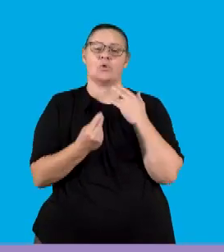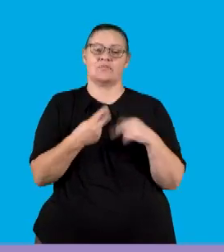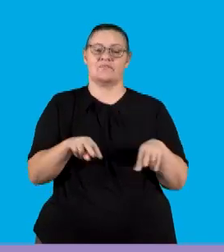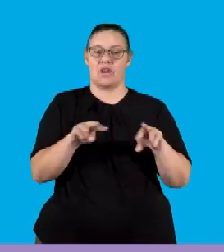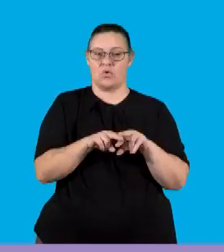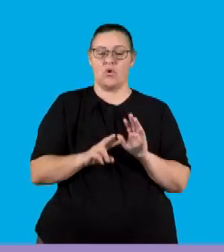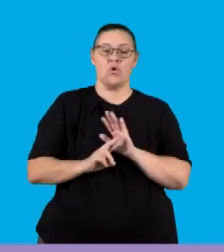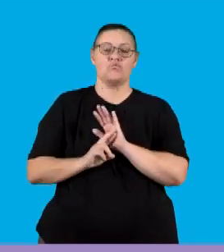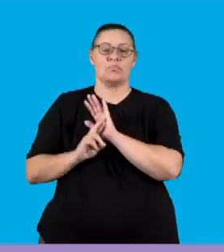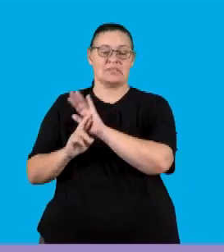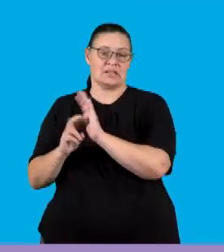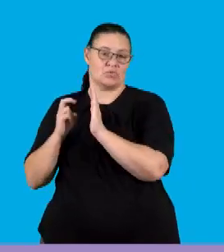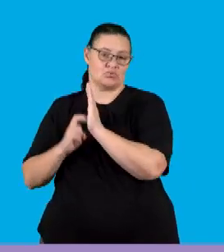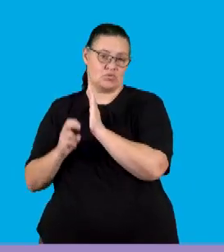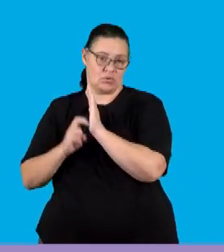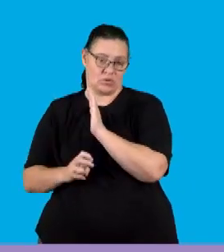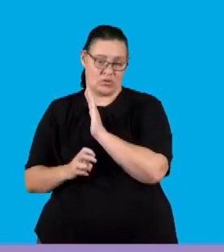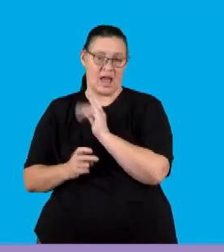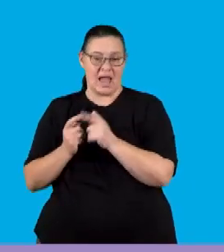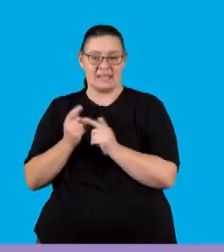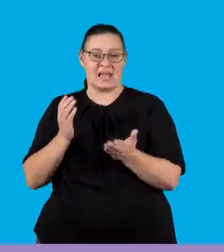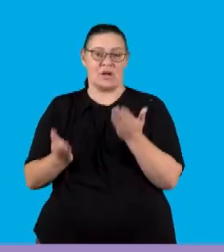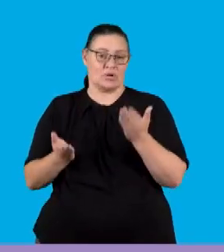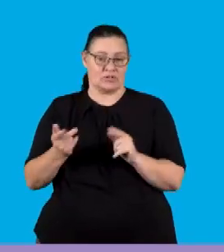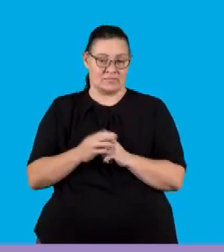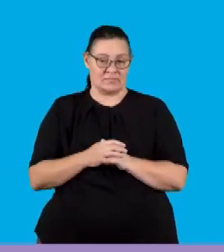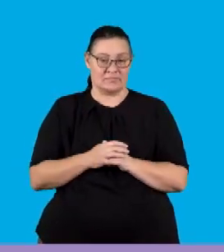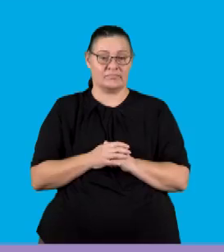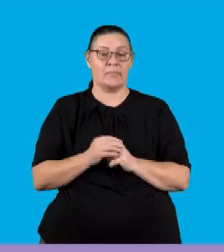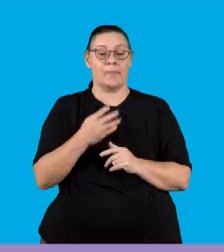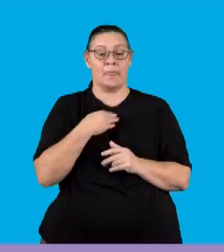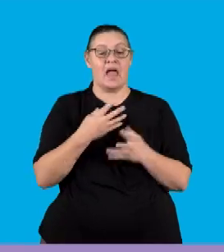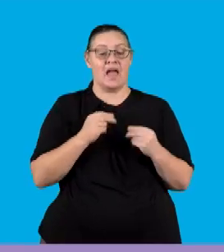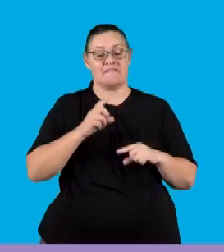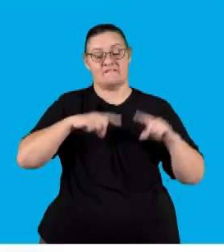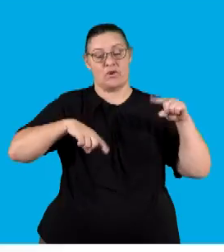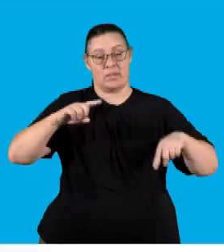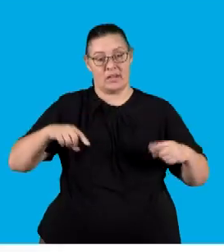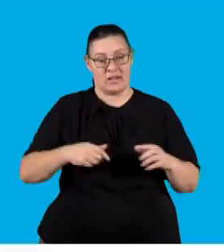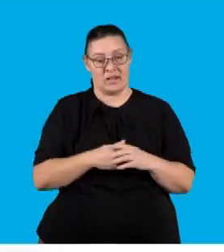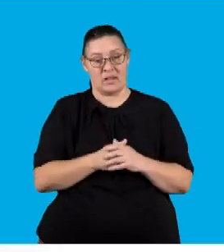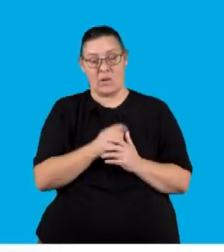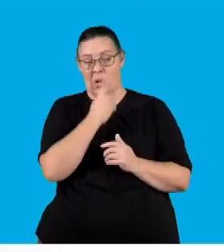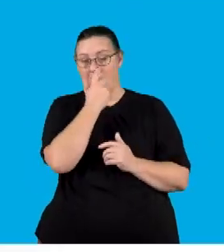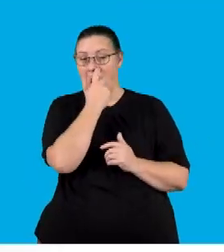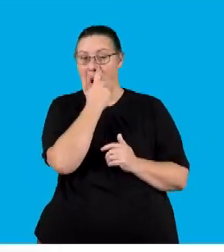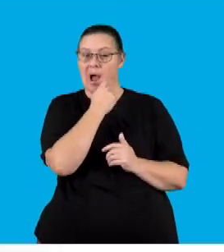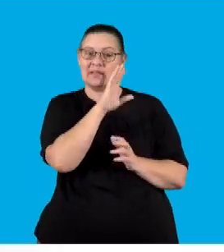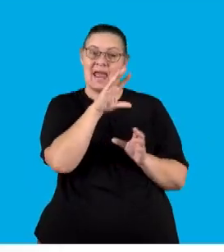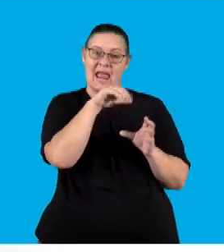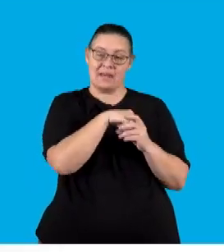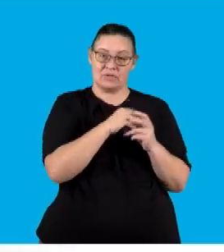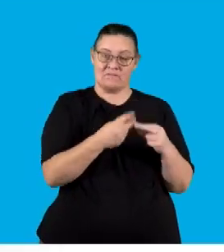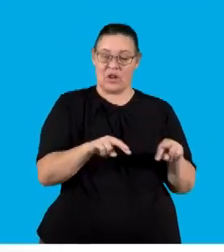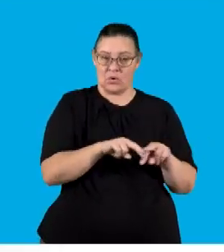and represent the rule as an equation. So we have been given variables as the input